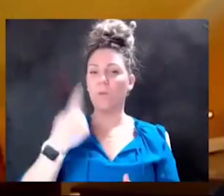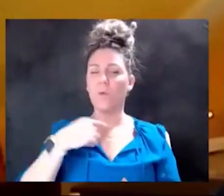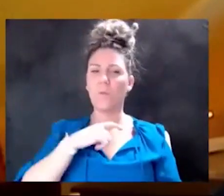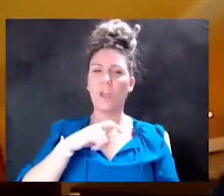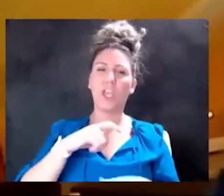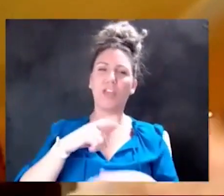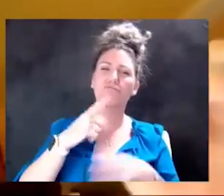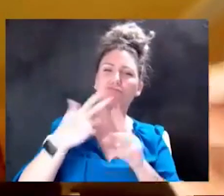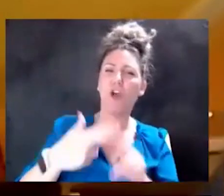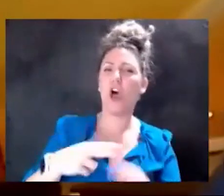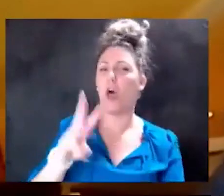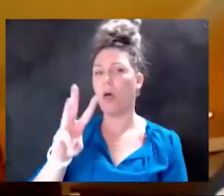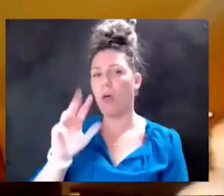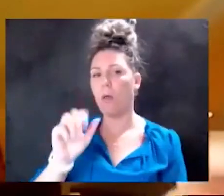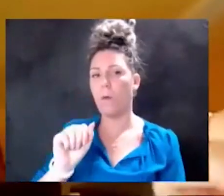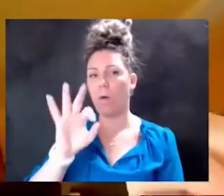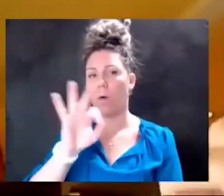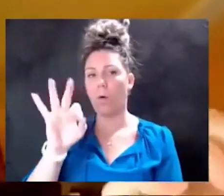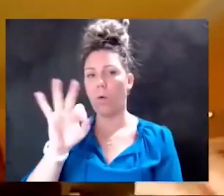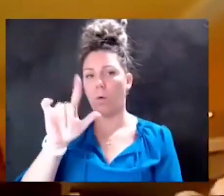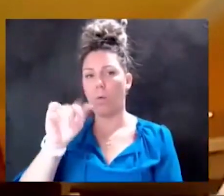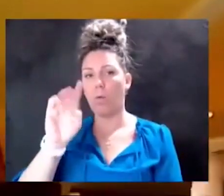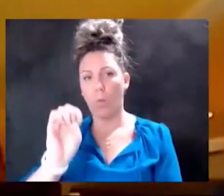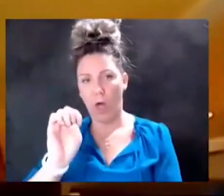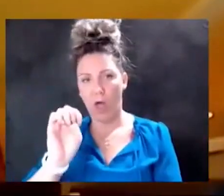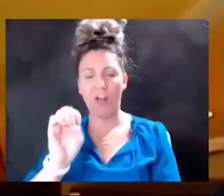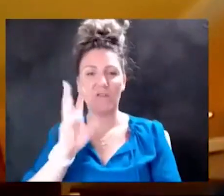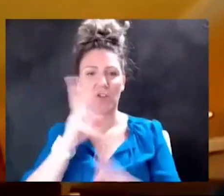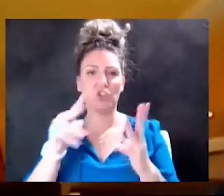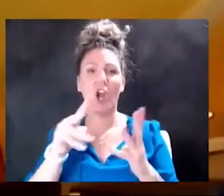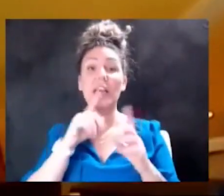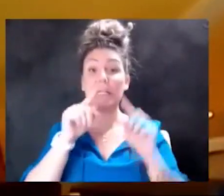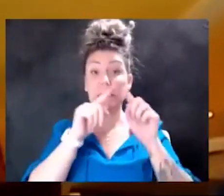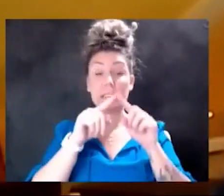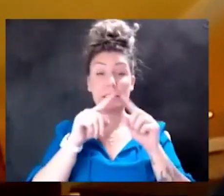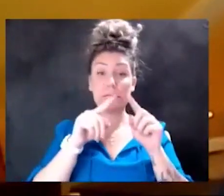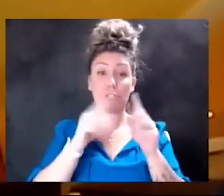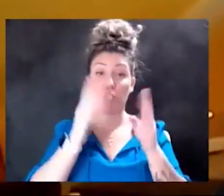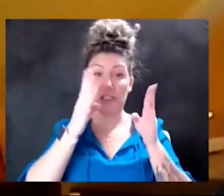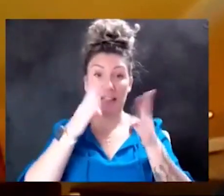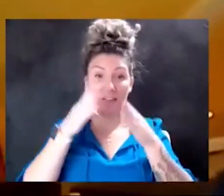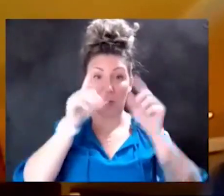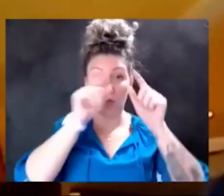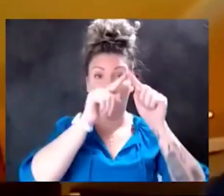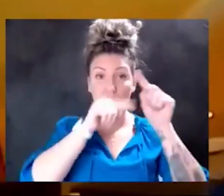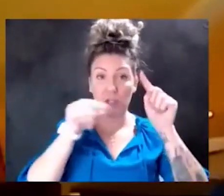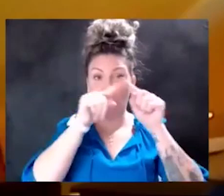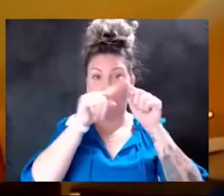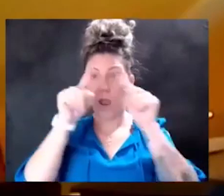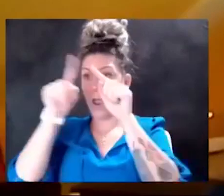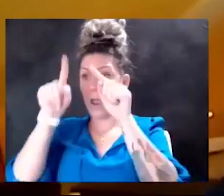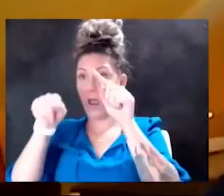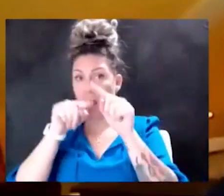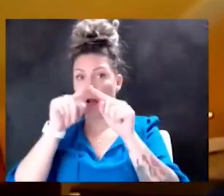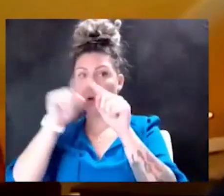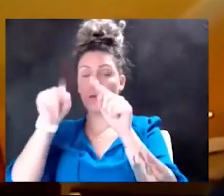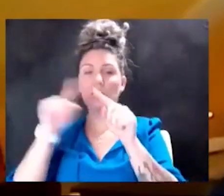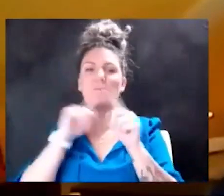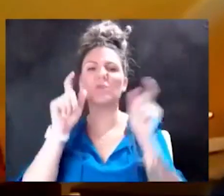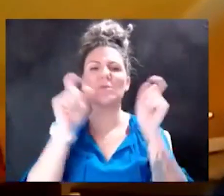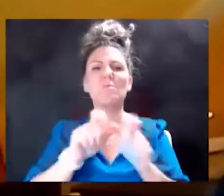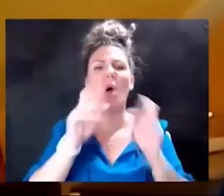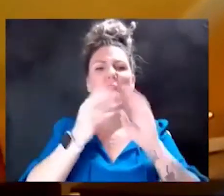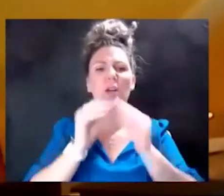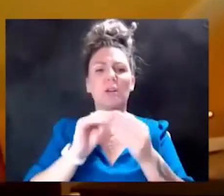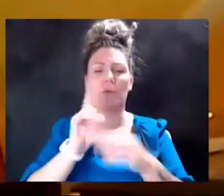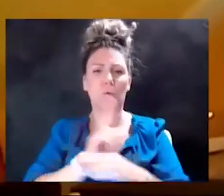So a waffle chart is just like individual little squares. And it's a really good chart choice when you have a small number of something. So we were using that